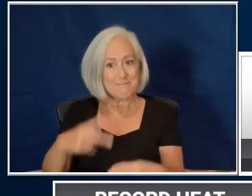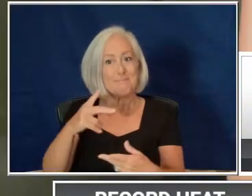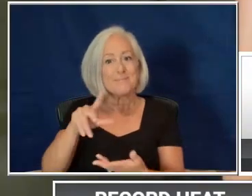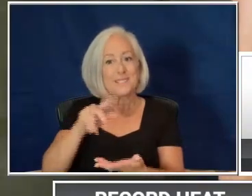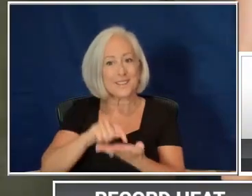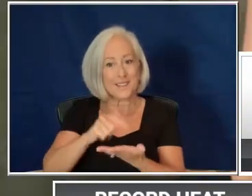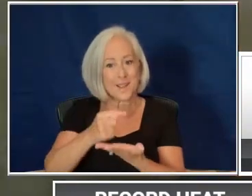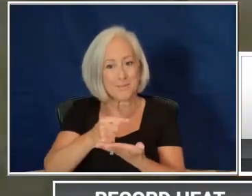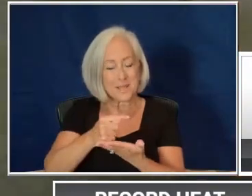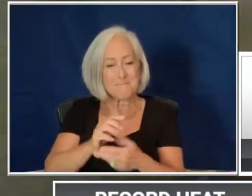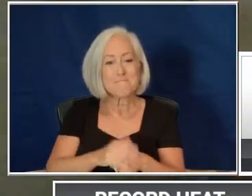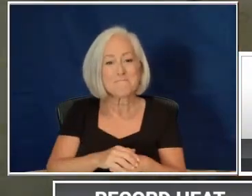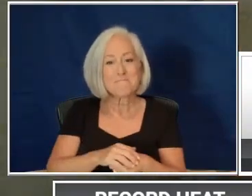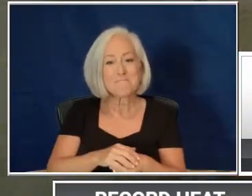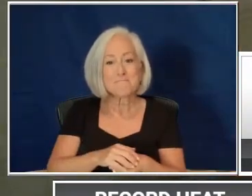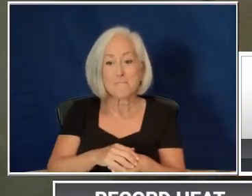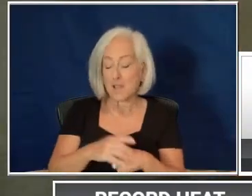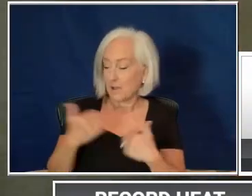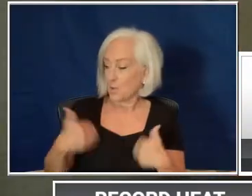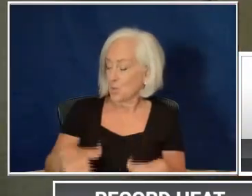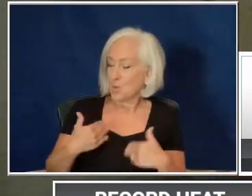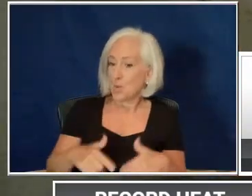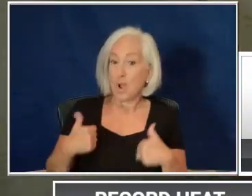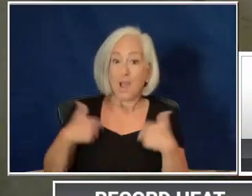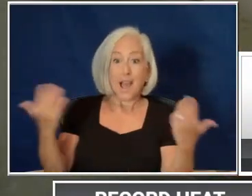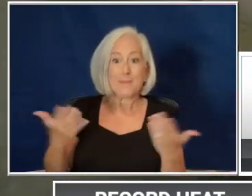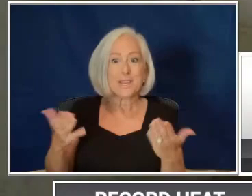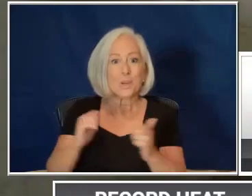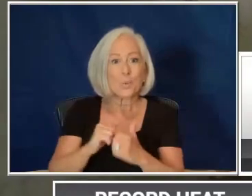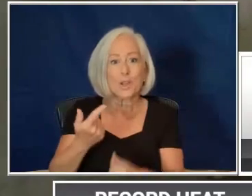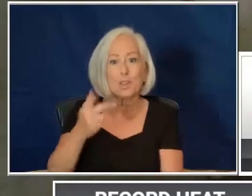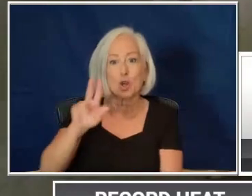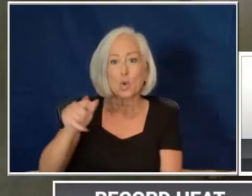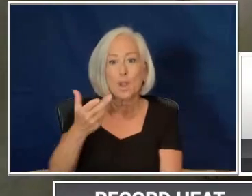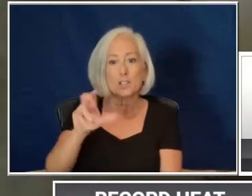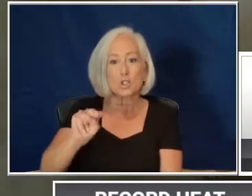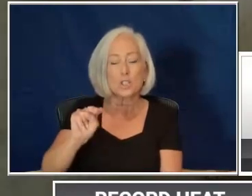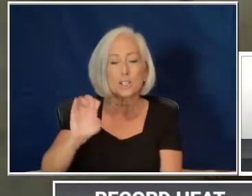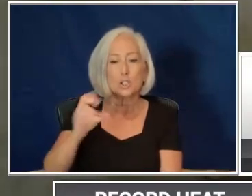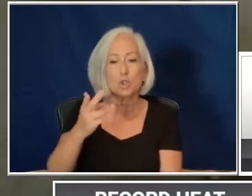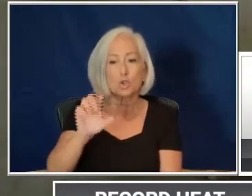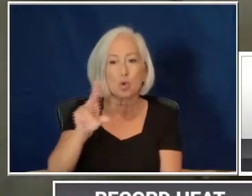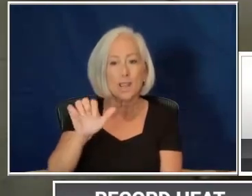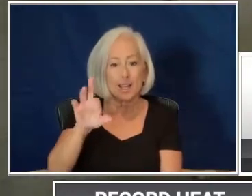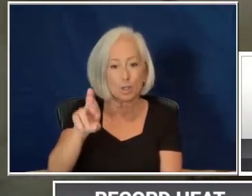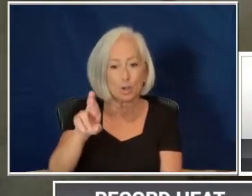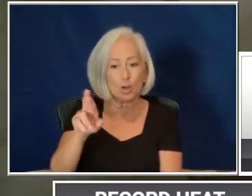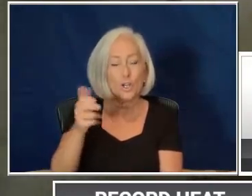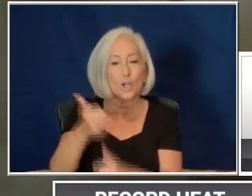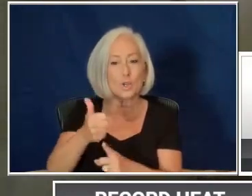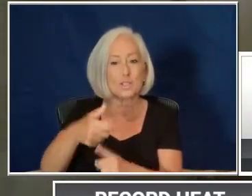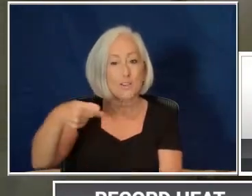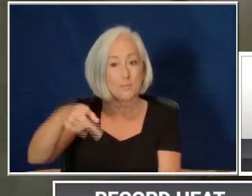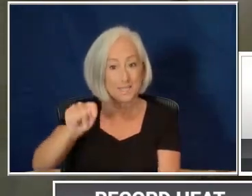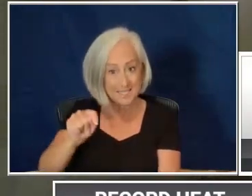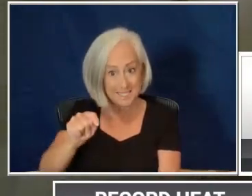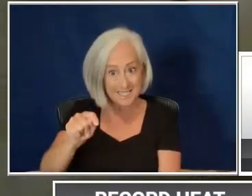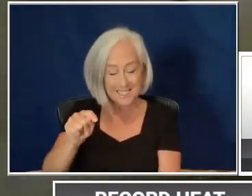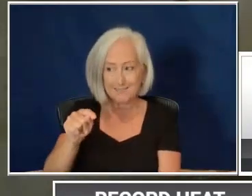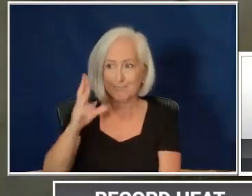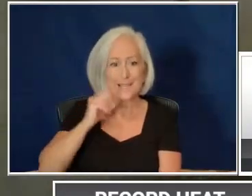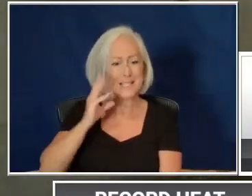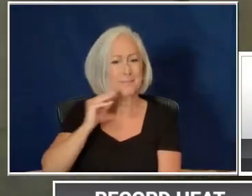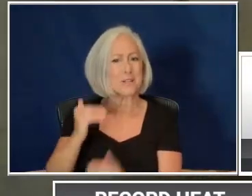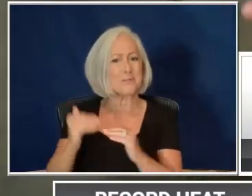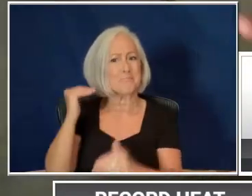so incredible, Jessica. I'm here with Gretchen Schrader. She's a physical therapist. You've been a physical therapist for more than 20 years. 20